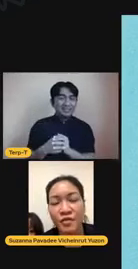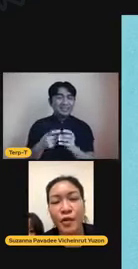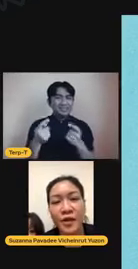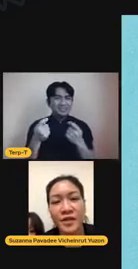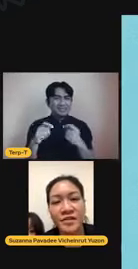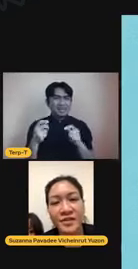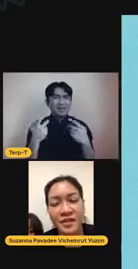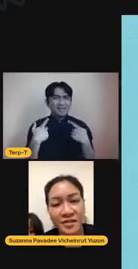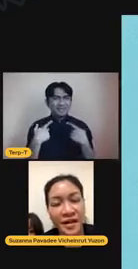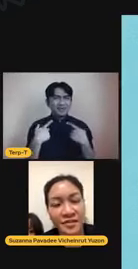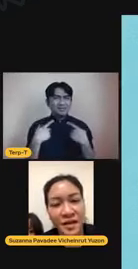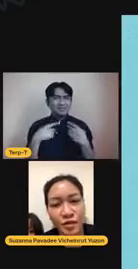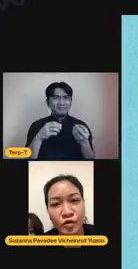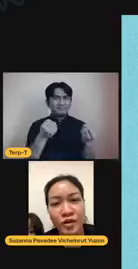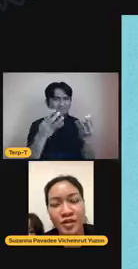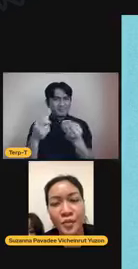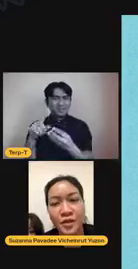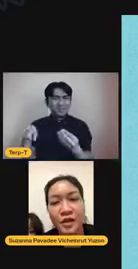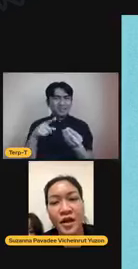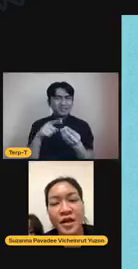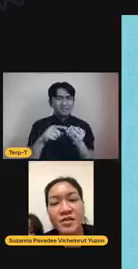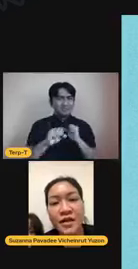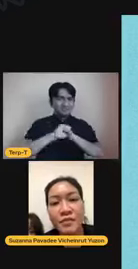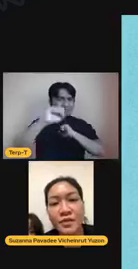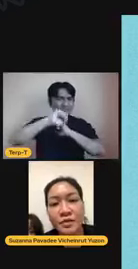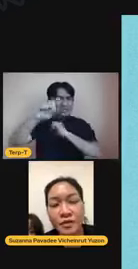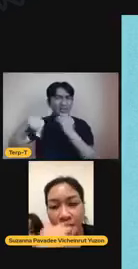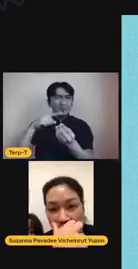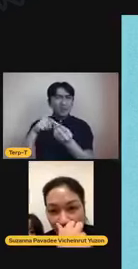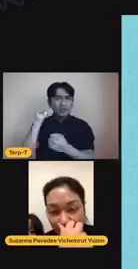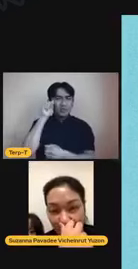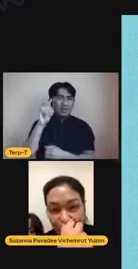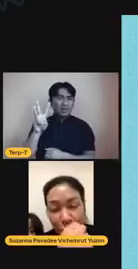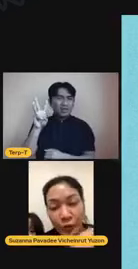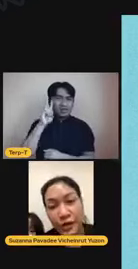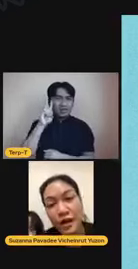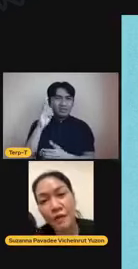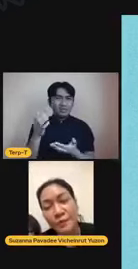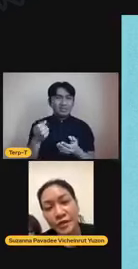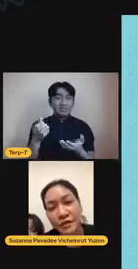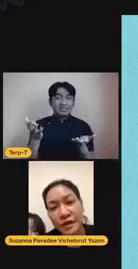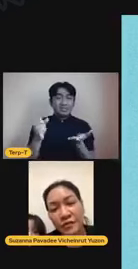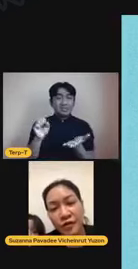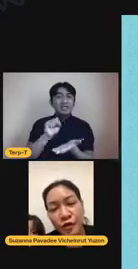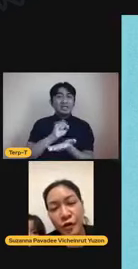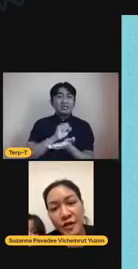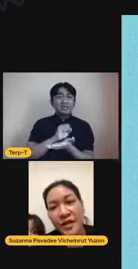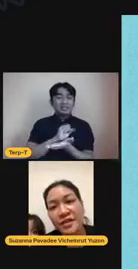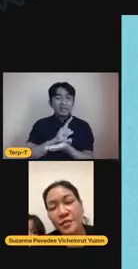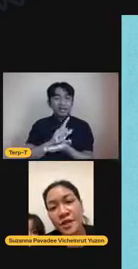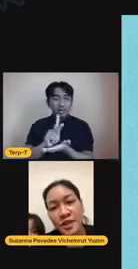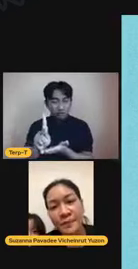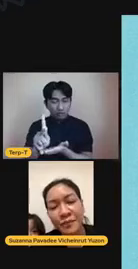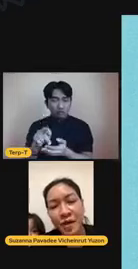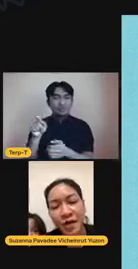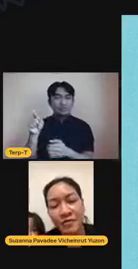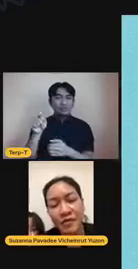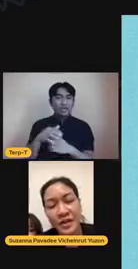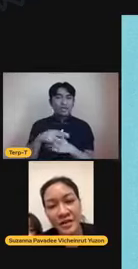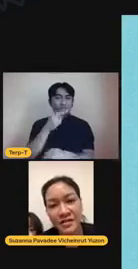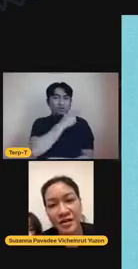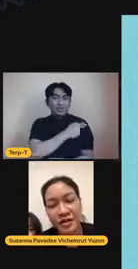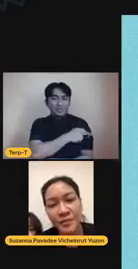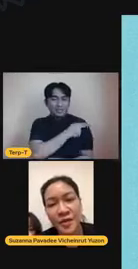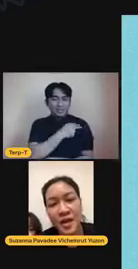create a lot of awareness at St. Luke's Hospital. So that was during a photo opportunity, a photo exhibition